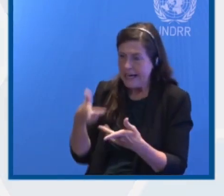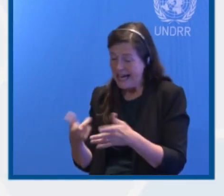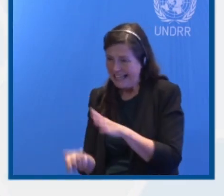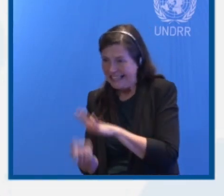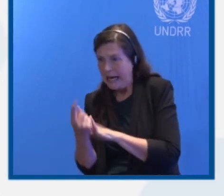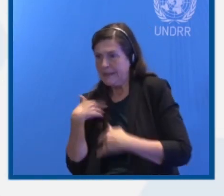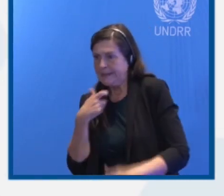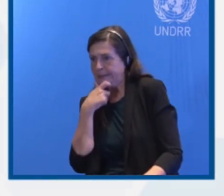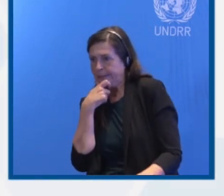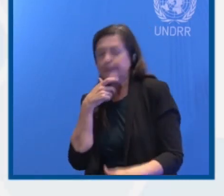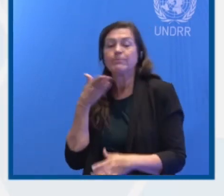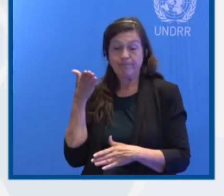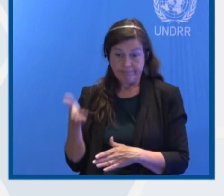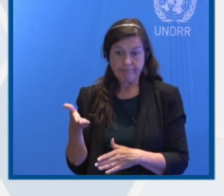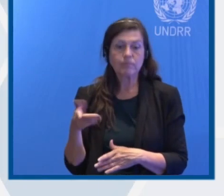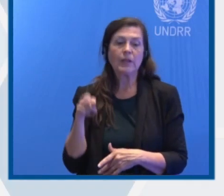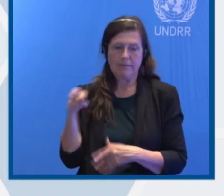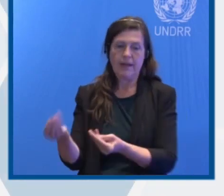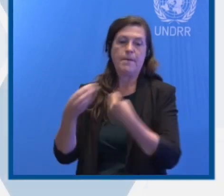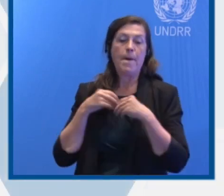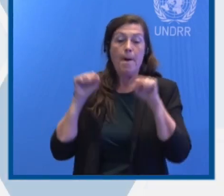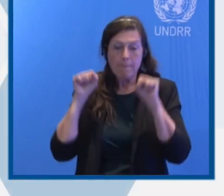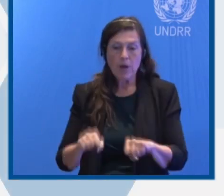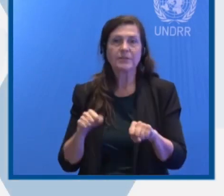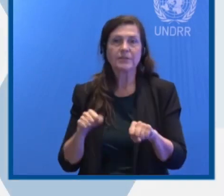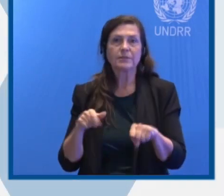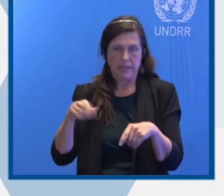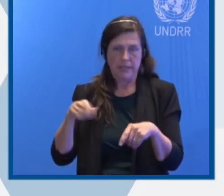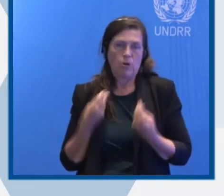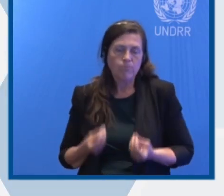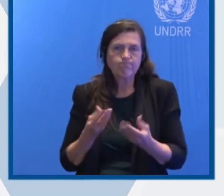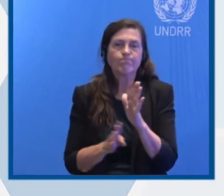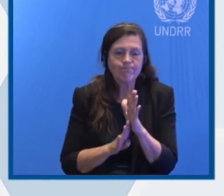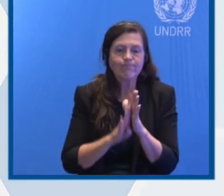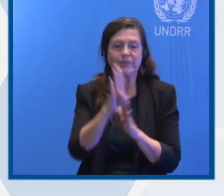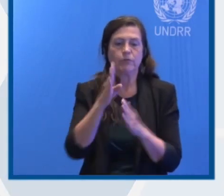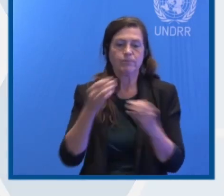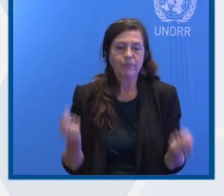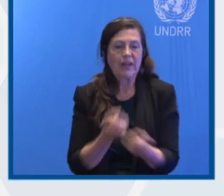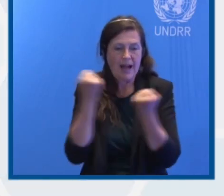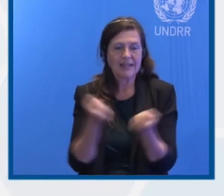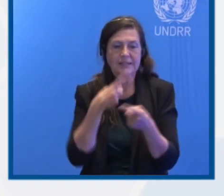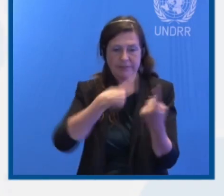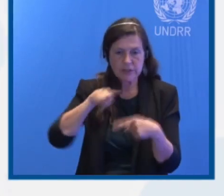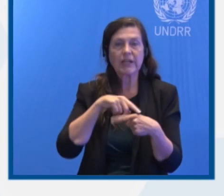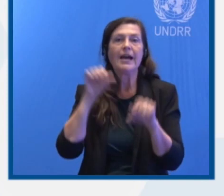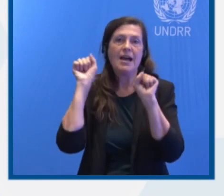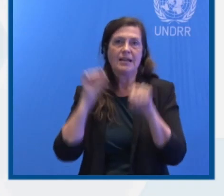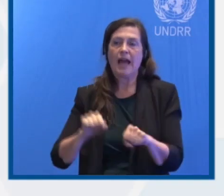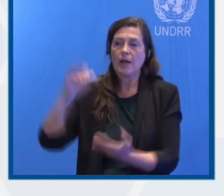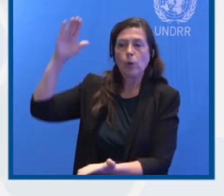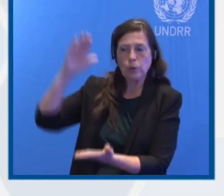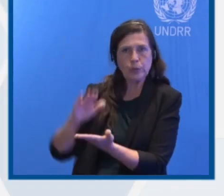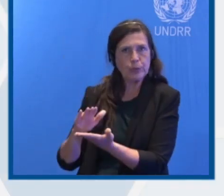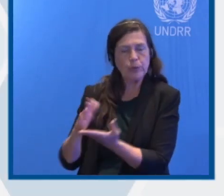to eliminate risks, it is also very important to identify the causes and address the risks responsibly.